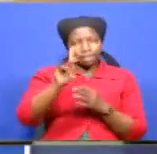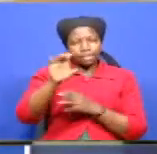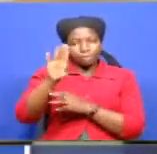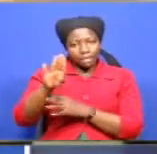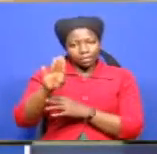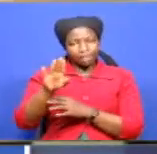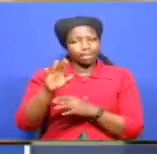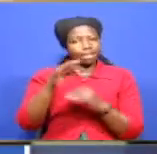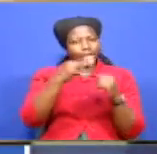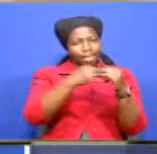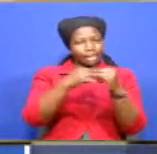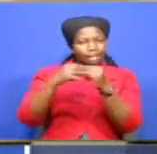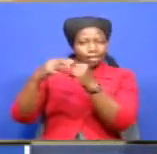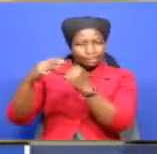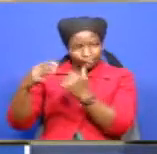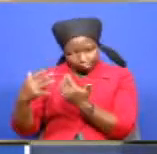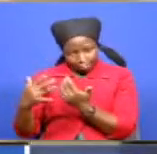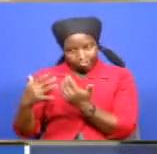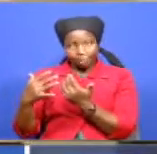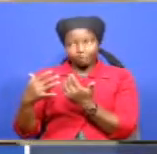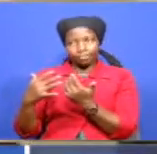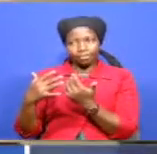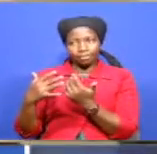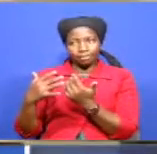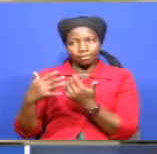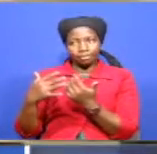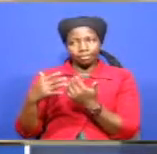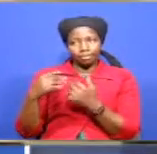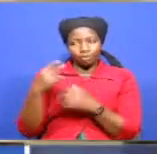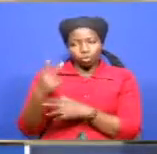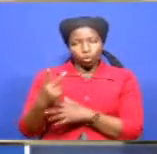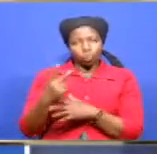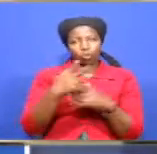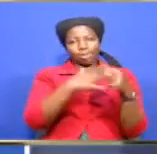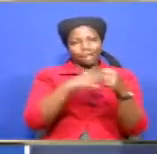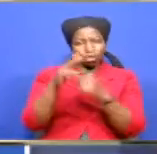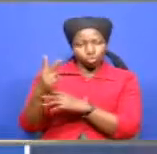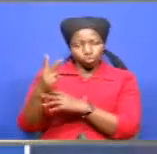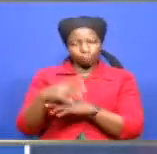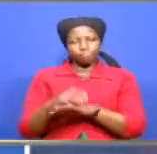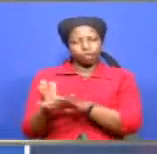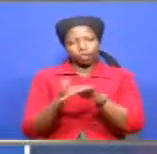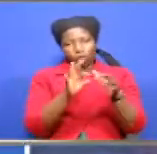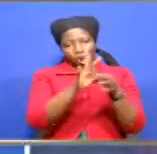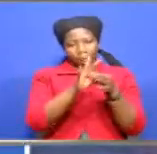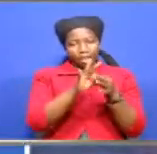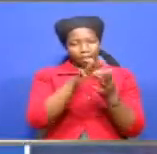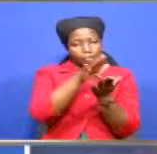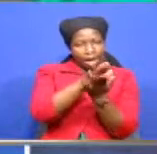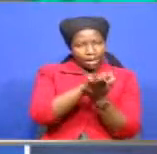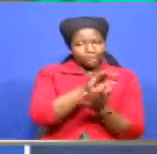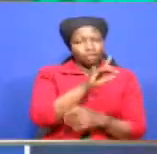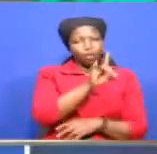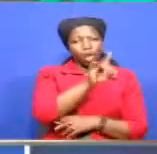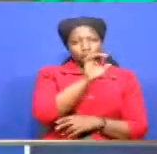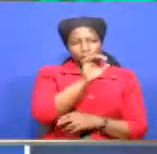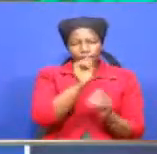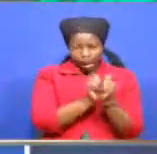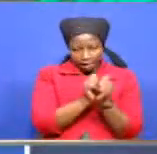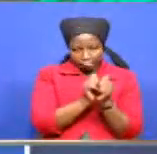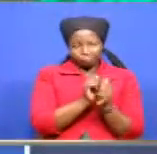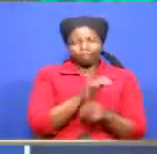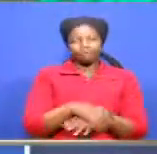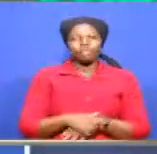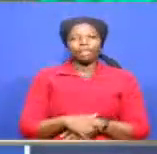ranked 82nd, 90th, and 92nd respectively. Cooperative Bank is ranked position 110.